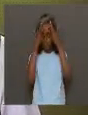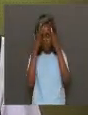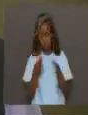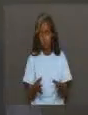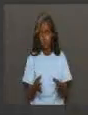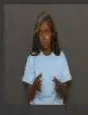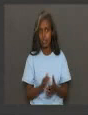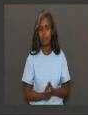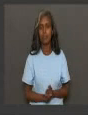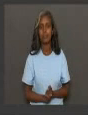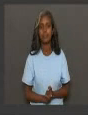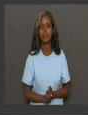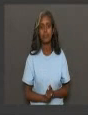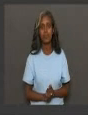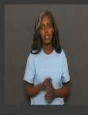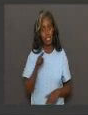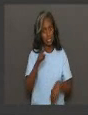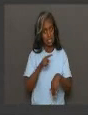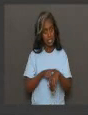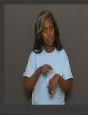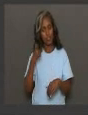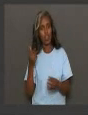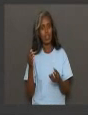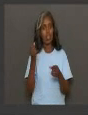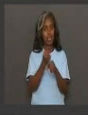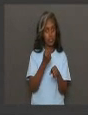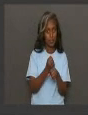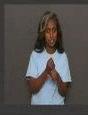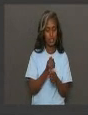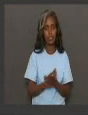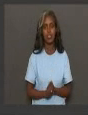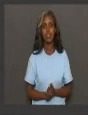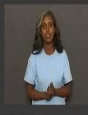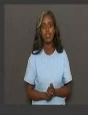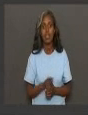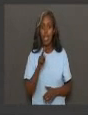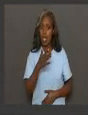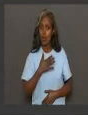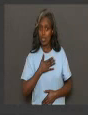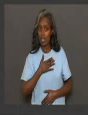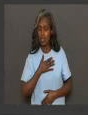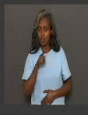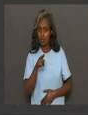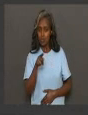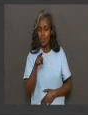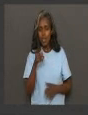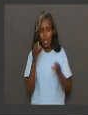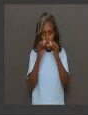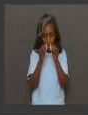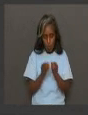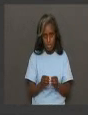determinants. It is time for an activity. I would like you to calculate